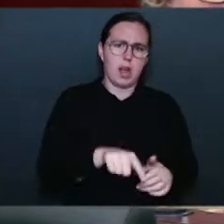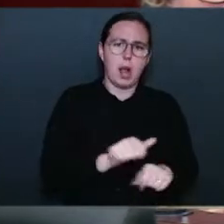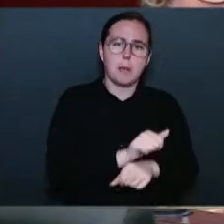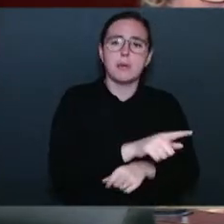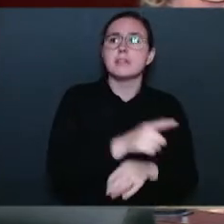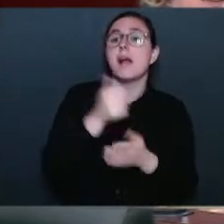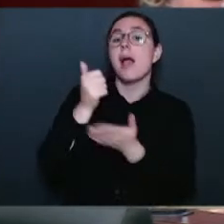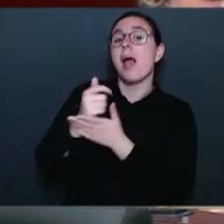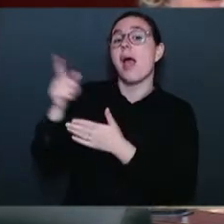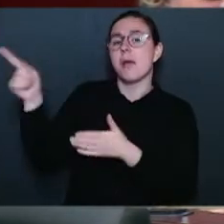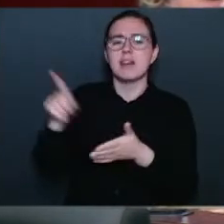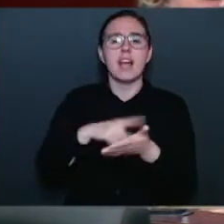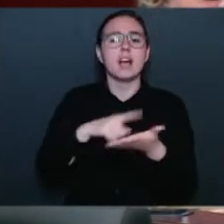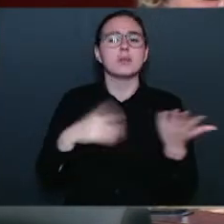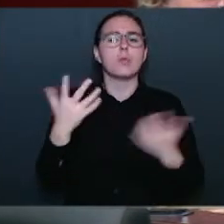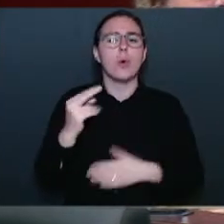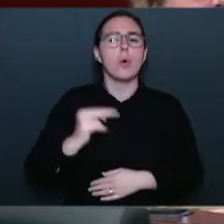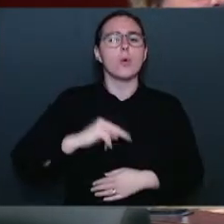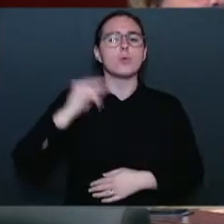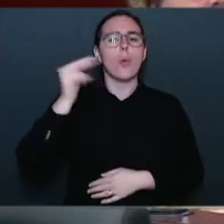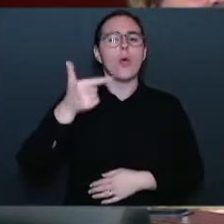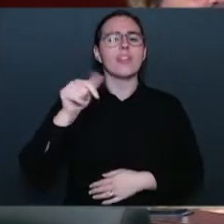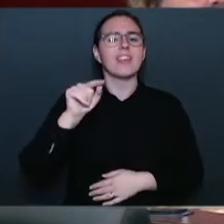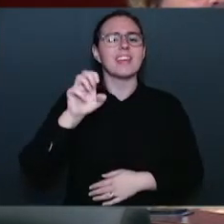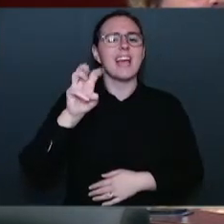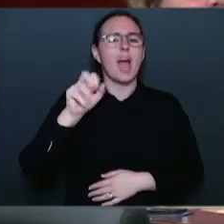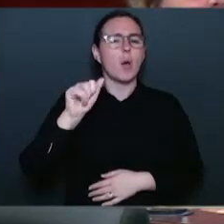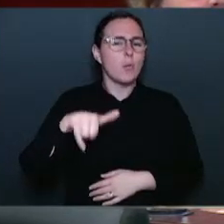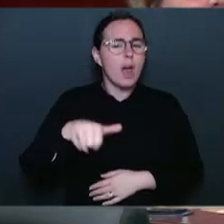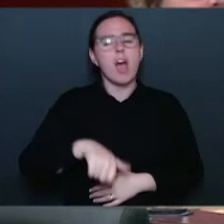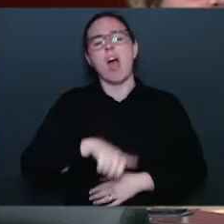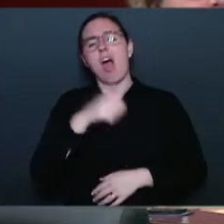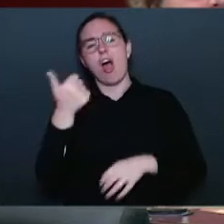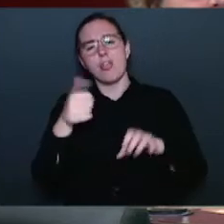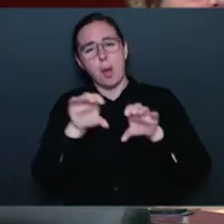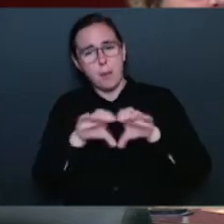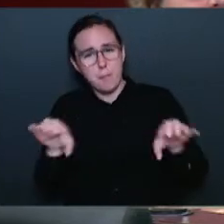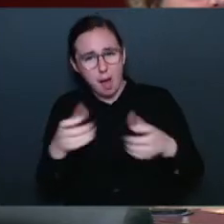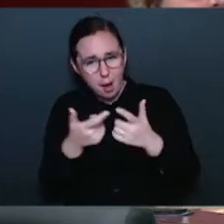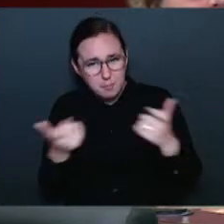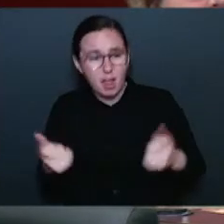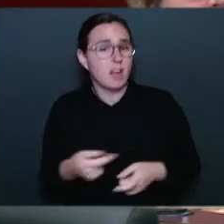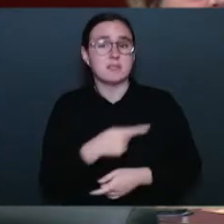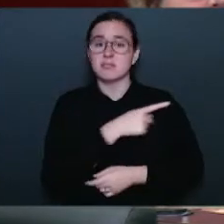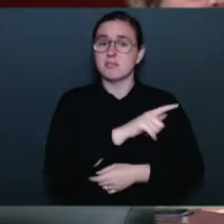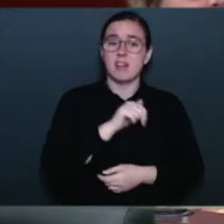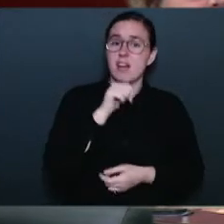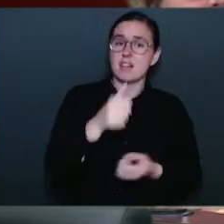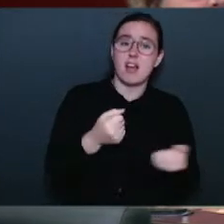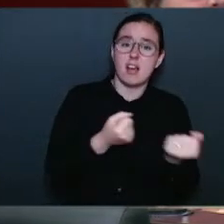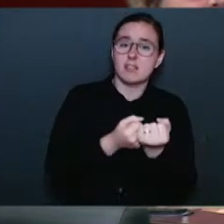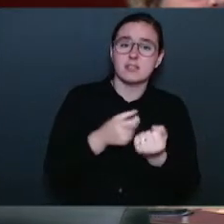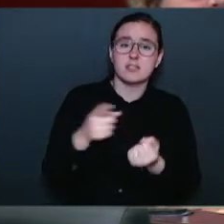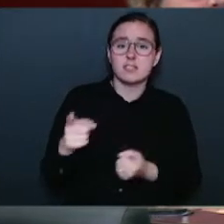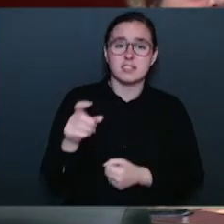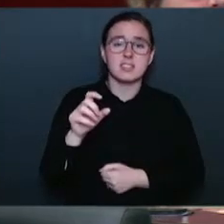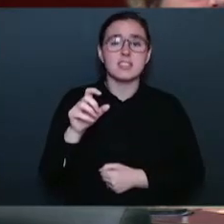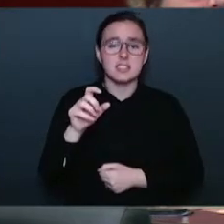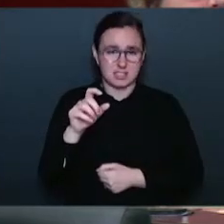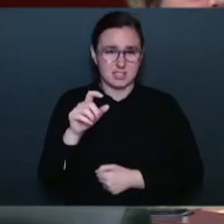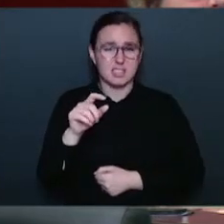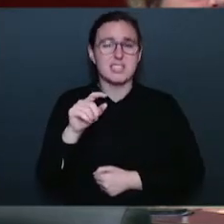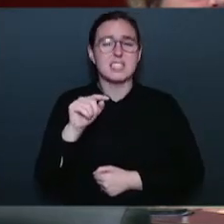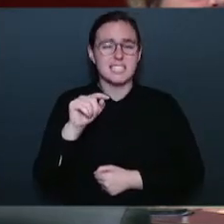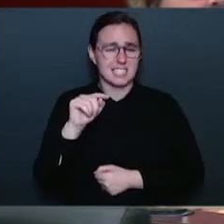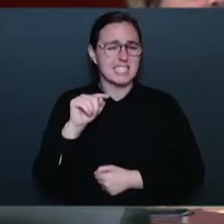not support the Keystone XL now they expect albertans to believe they are for the economy after driving out a hundred and eighty